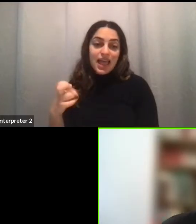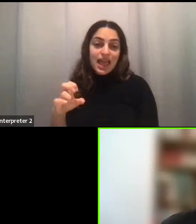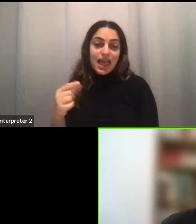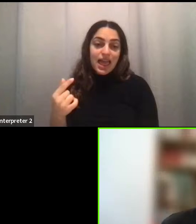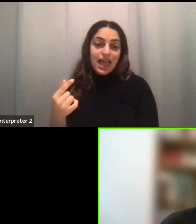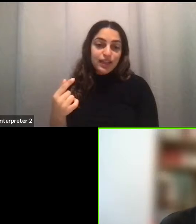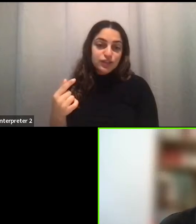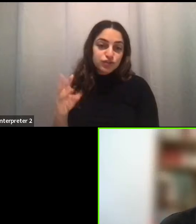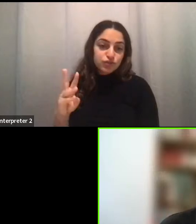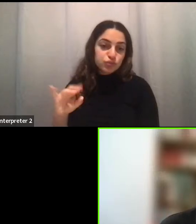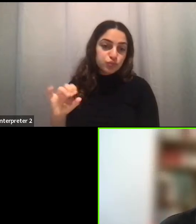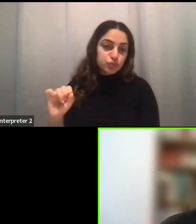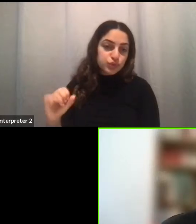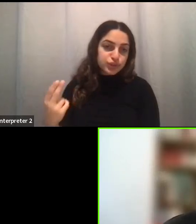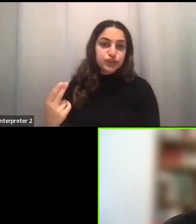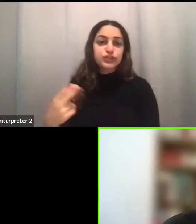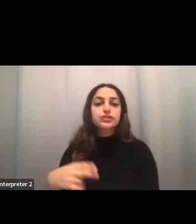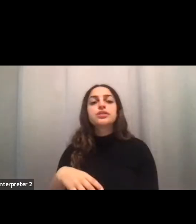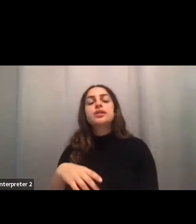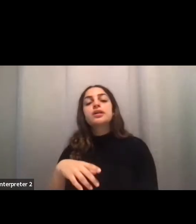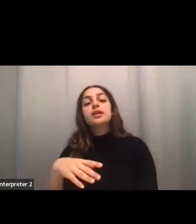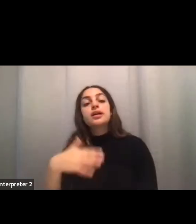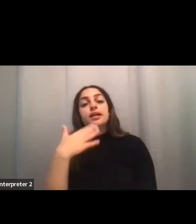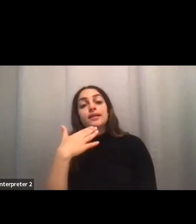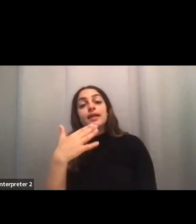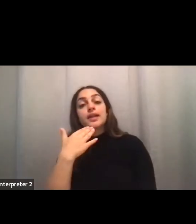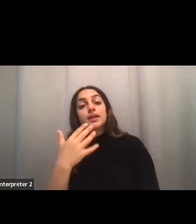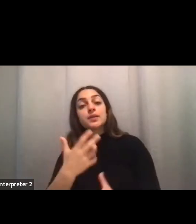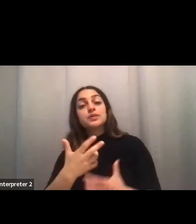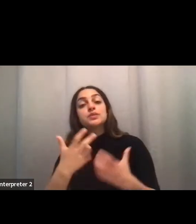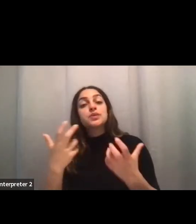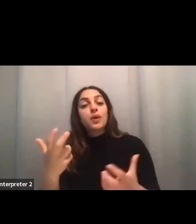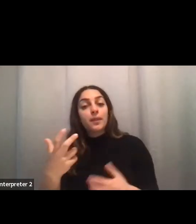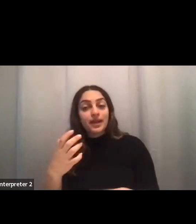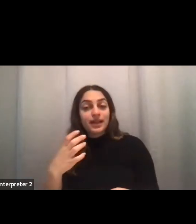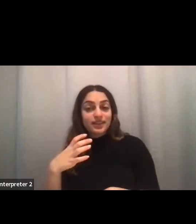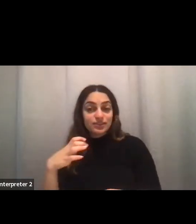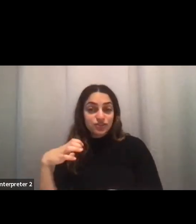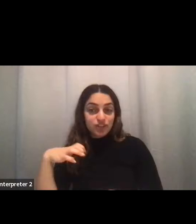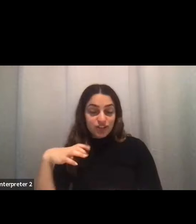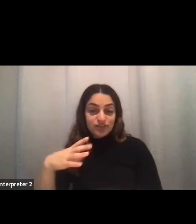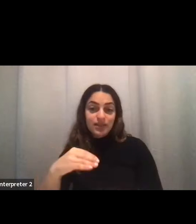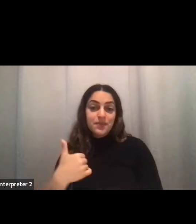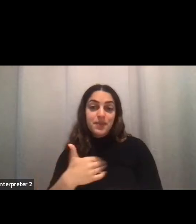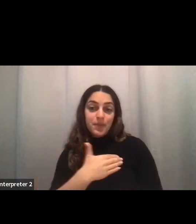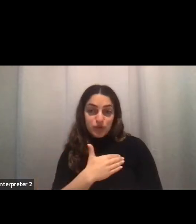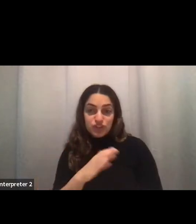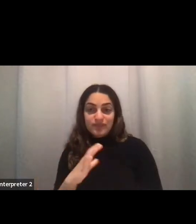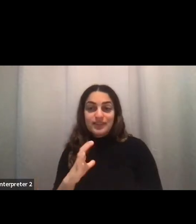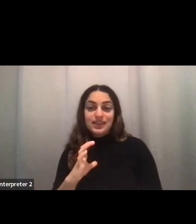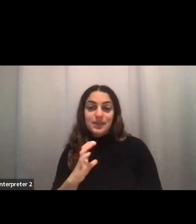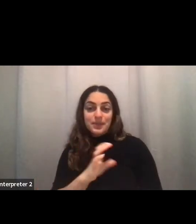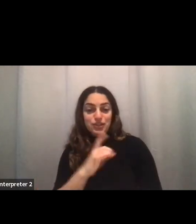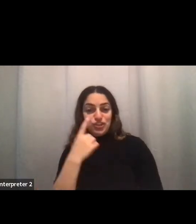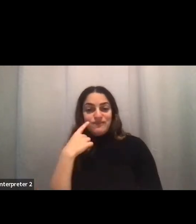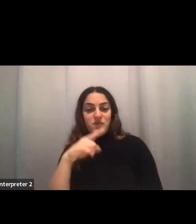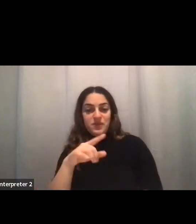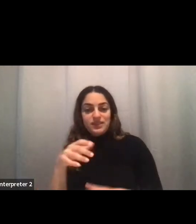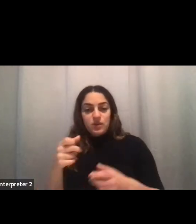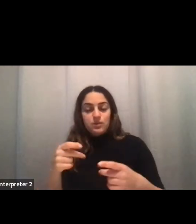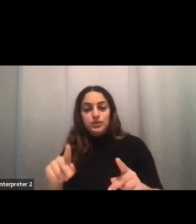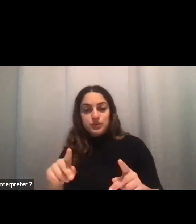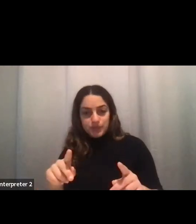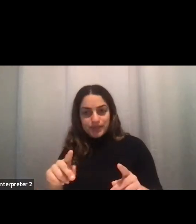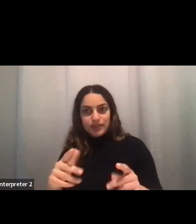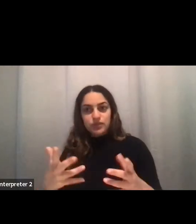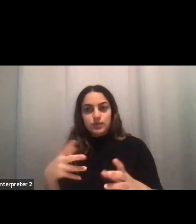thank you so much um chair boris and vice chair samuels and members of the commission for the opportunity um to